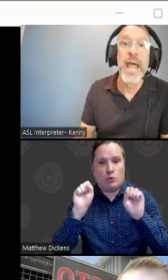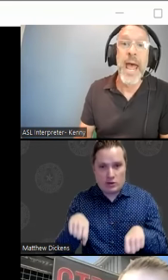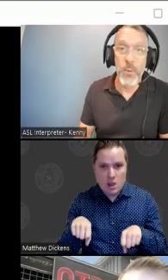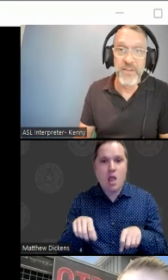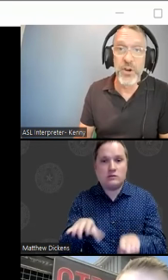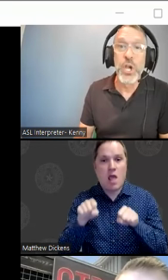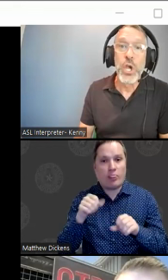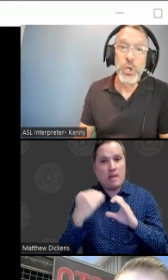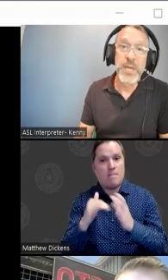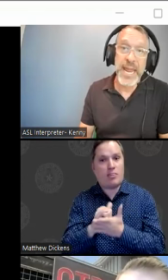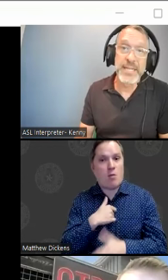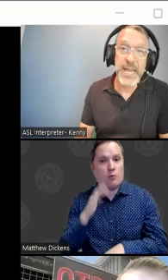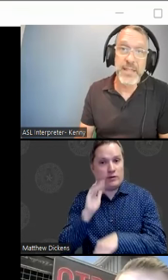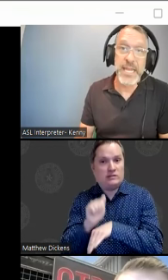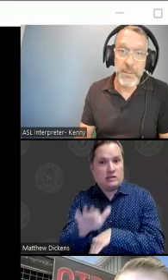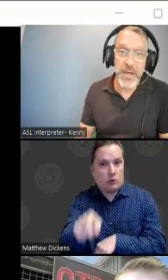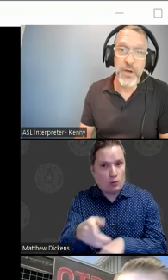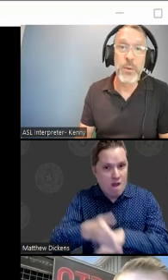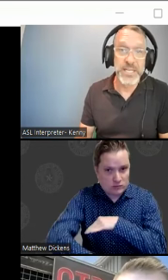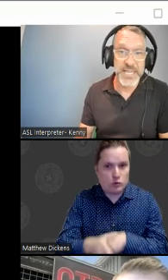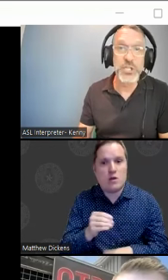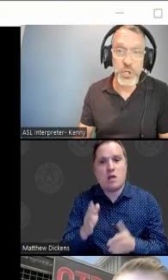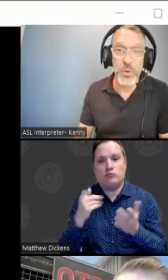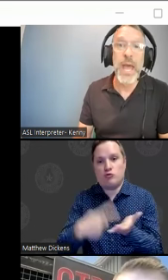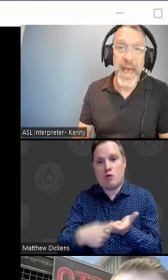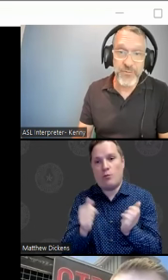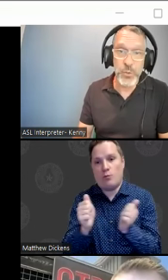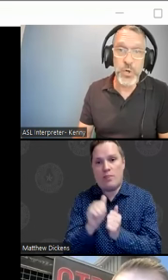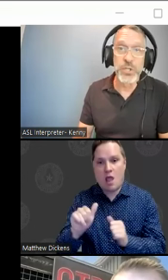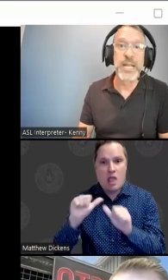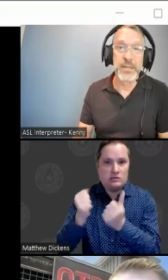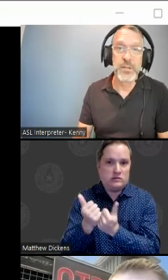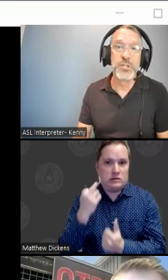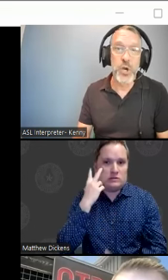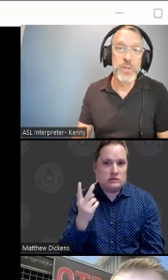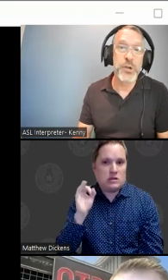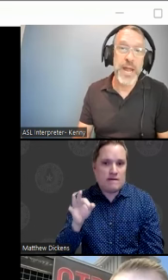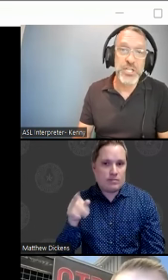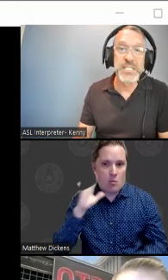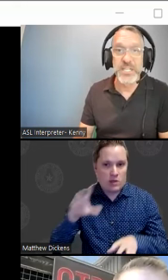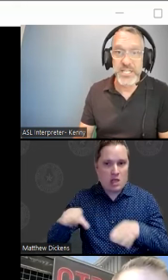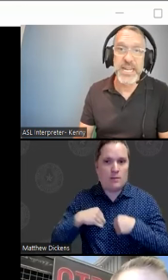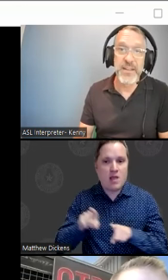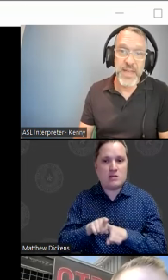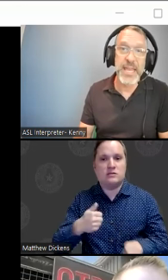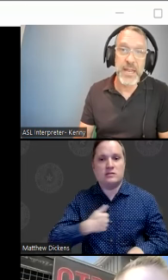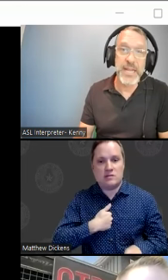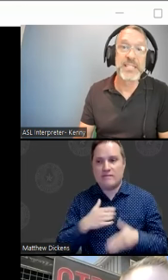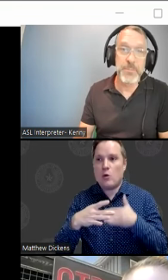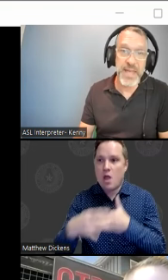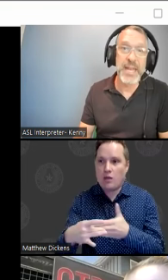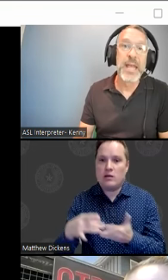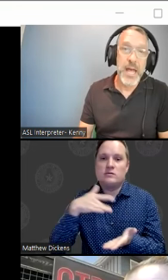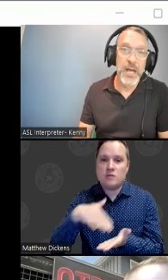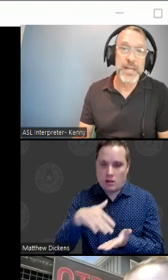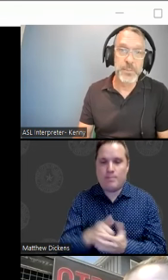webinar. However, you can take the email that we send you afterwards and talk with your agency to see if they can